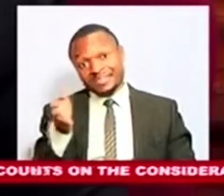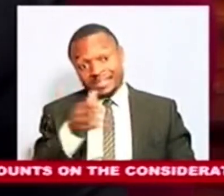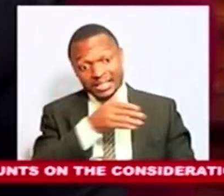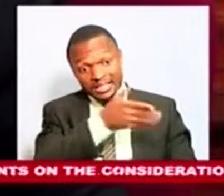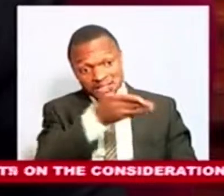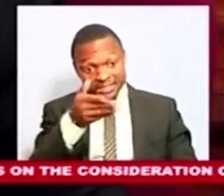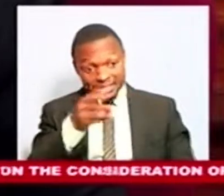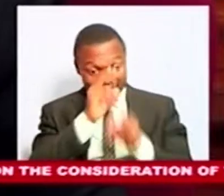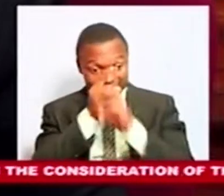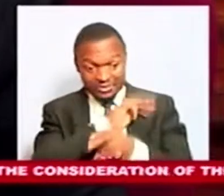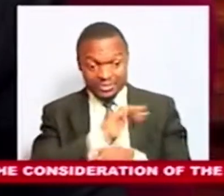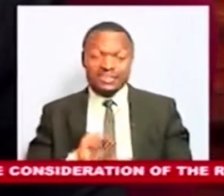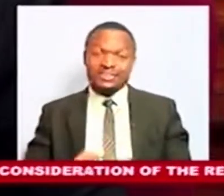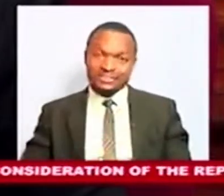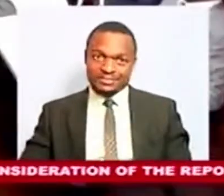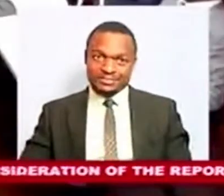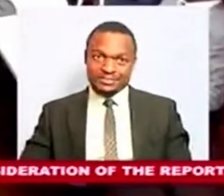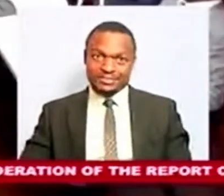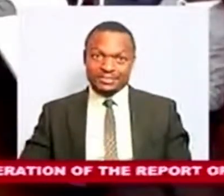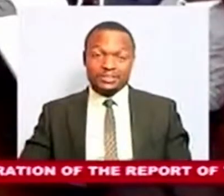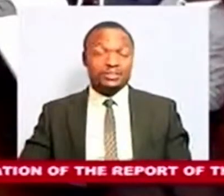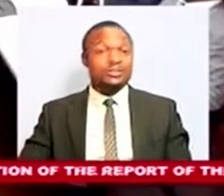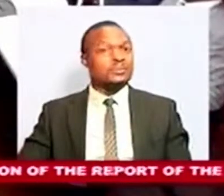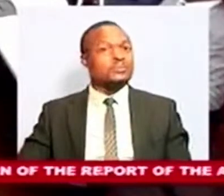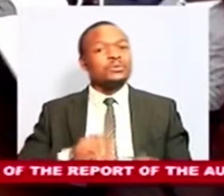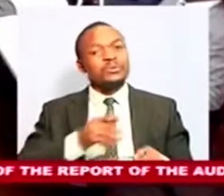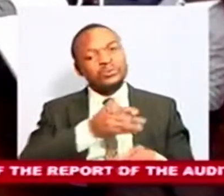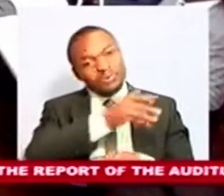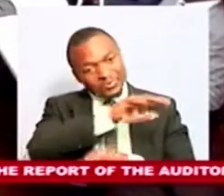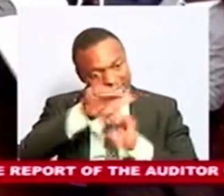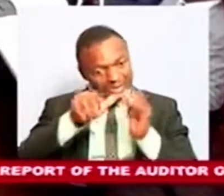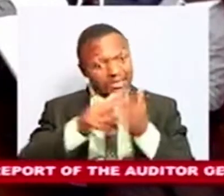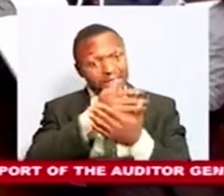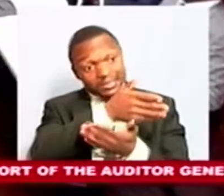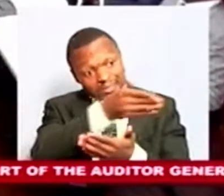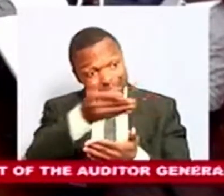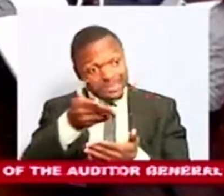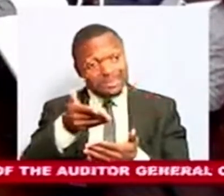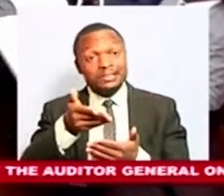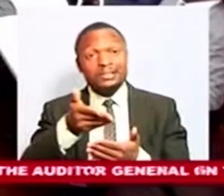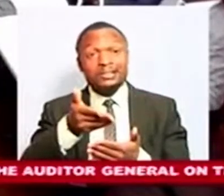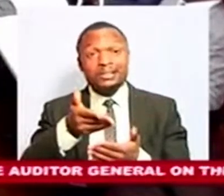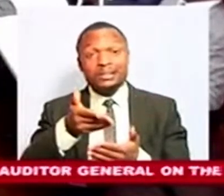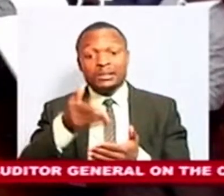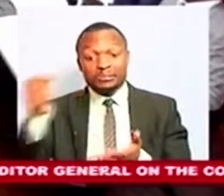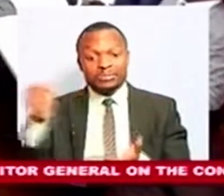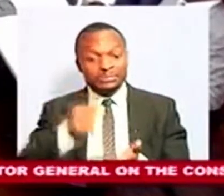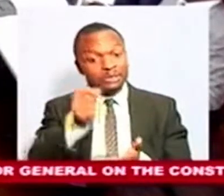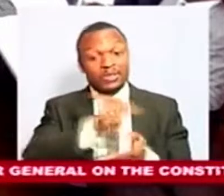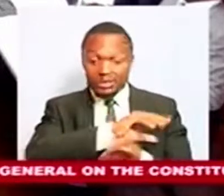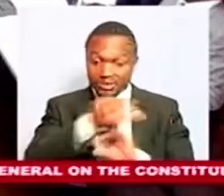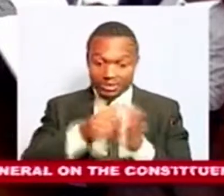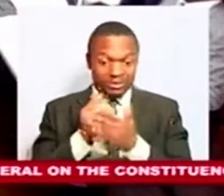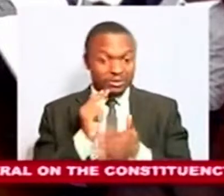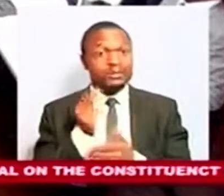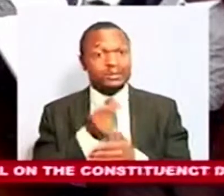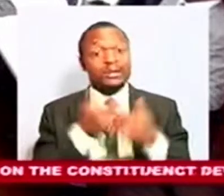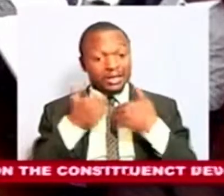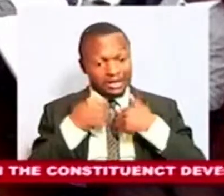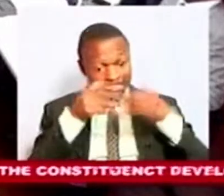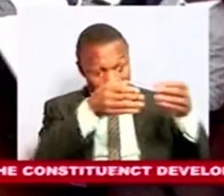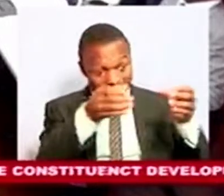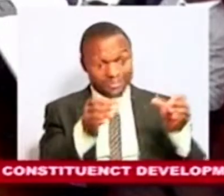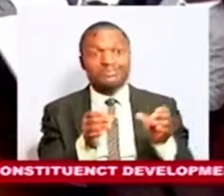of parliament Yes. actually are... None of them are nominated. All of us are running